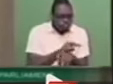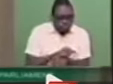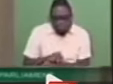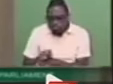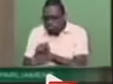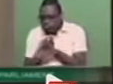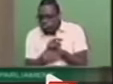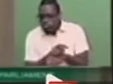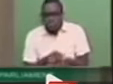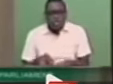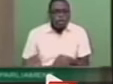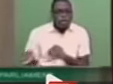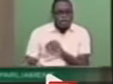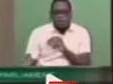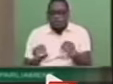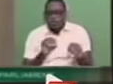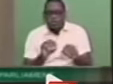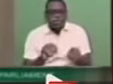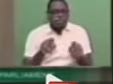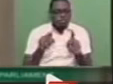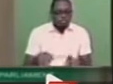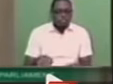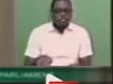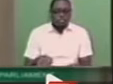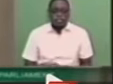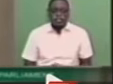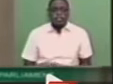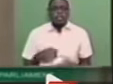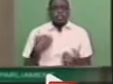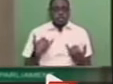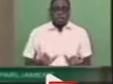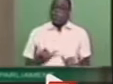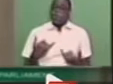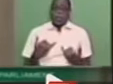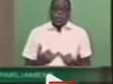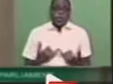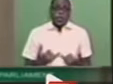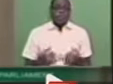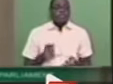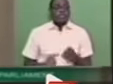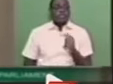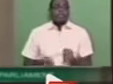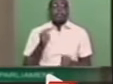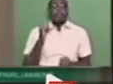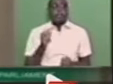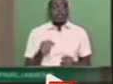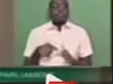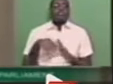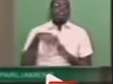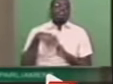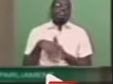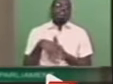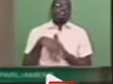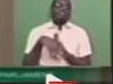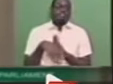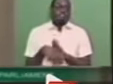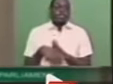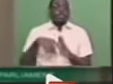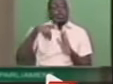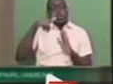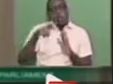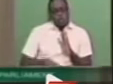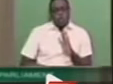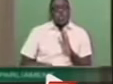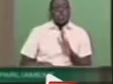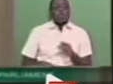2nd, 2020, natural gas production in TNT has fallen to its lowest level since 2016, averaging